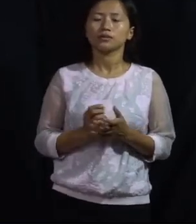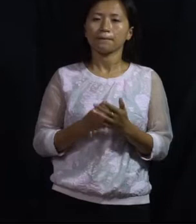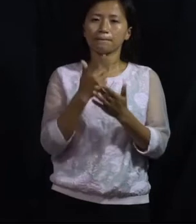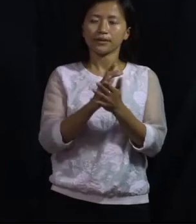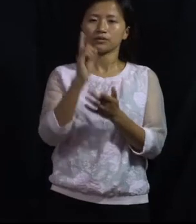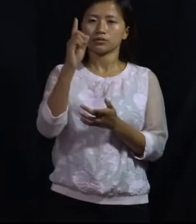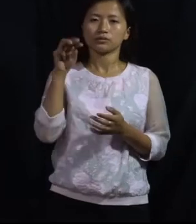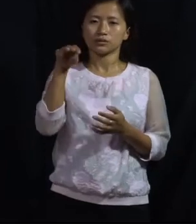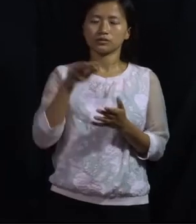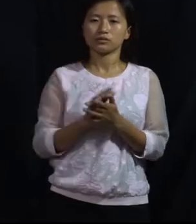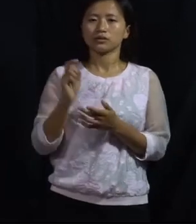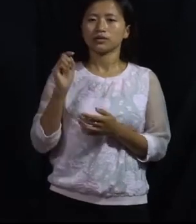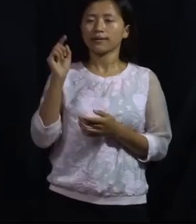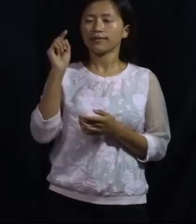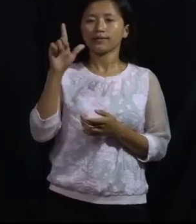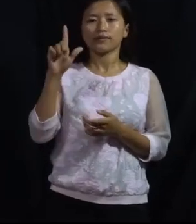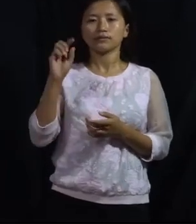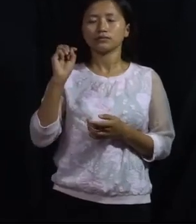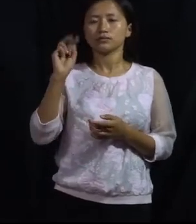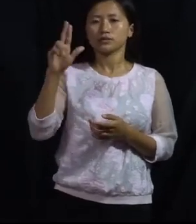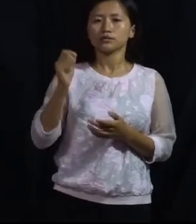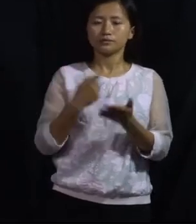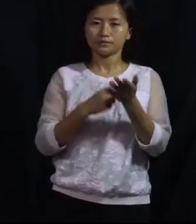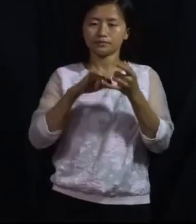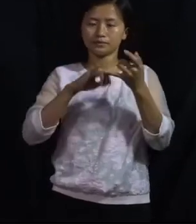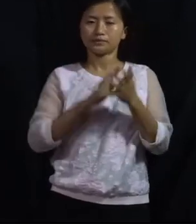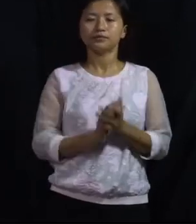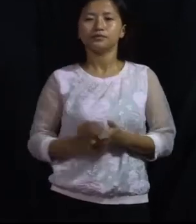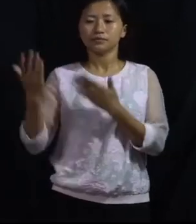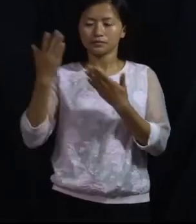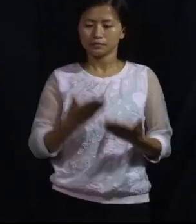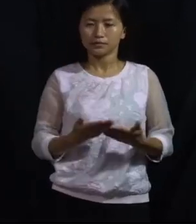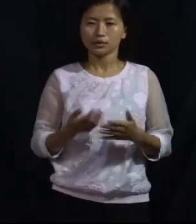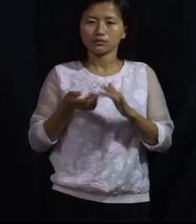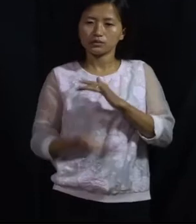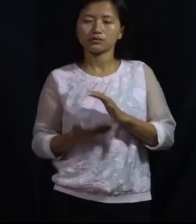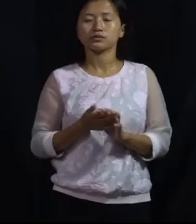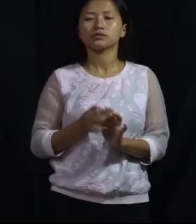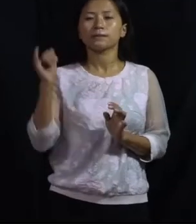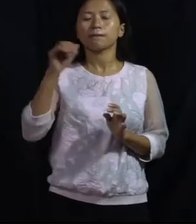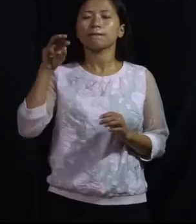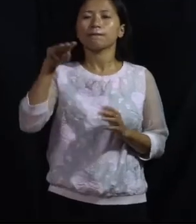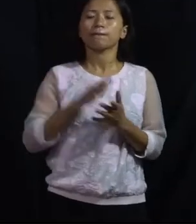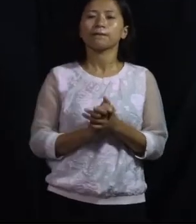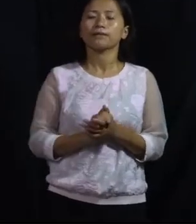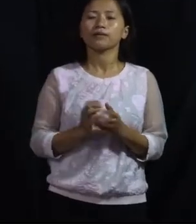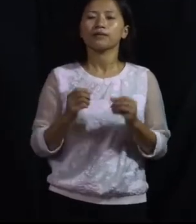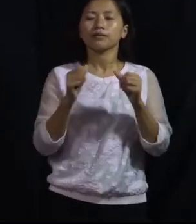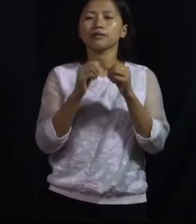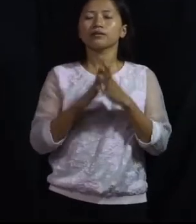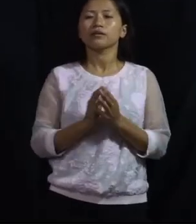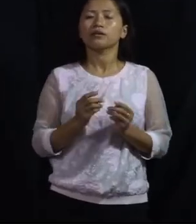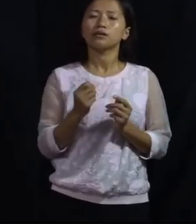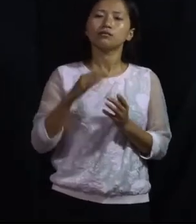paid 1,008 rupees to bring down to the 6,000, and partner A was paid certain